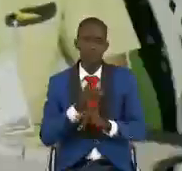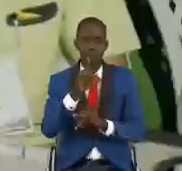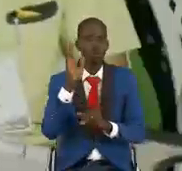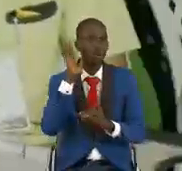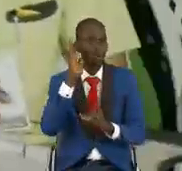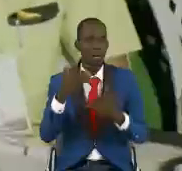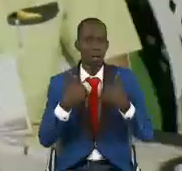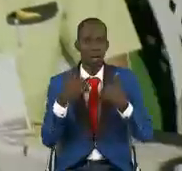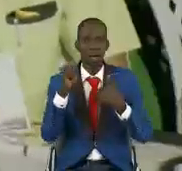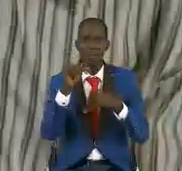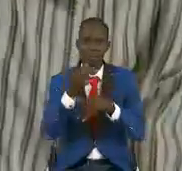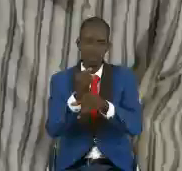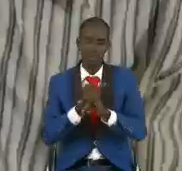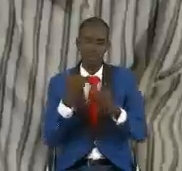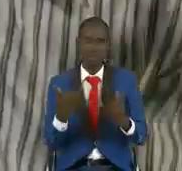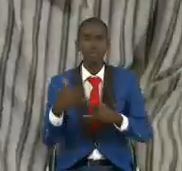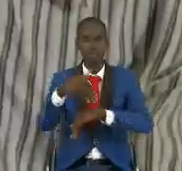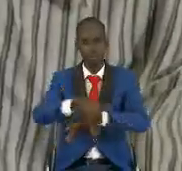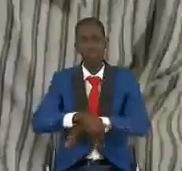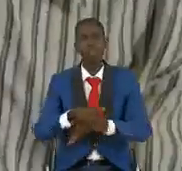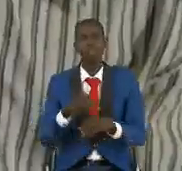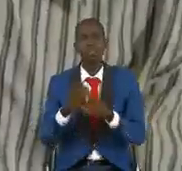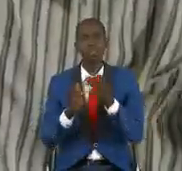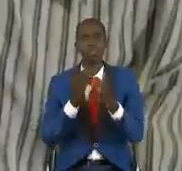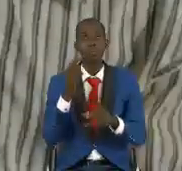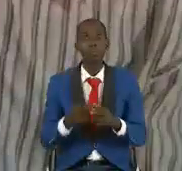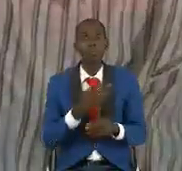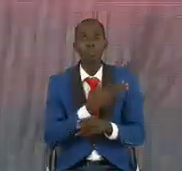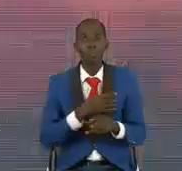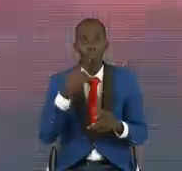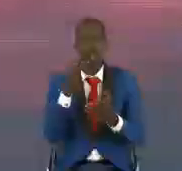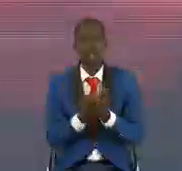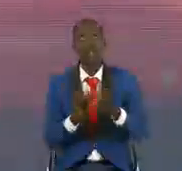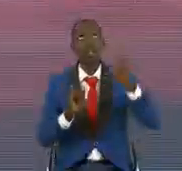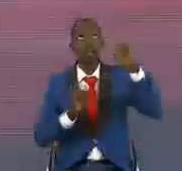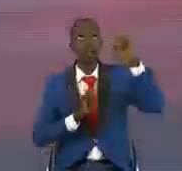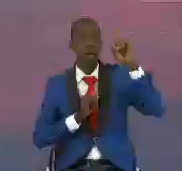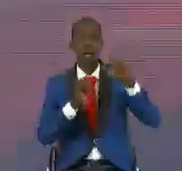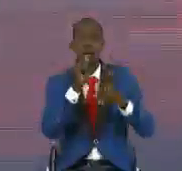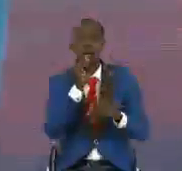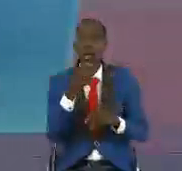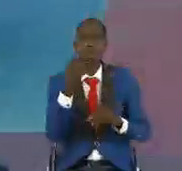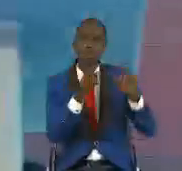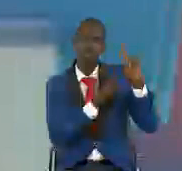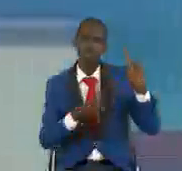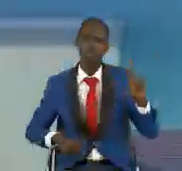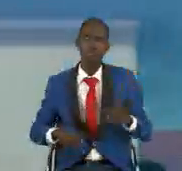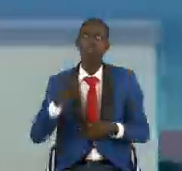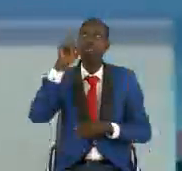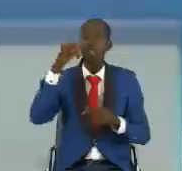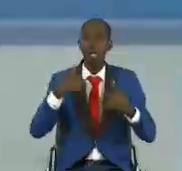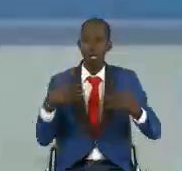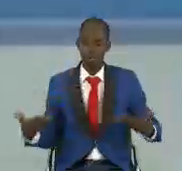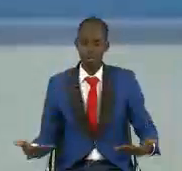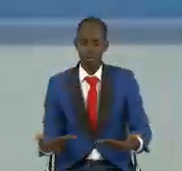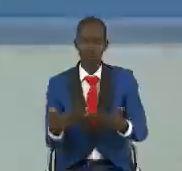said you have an inheritance tonight. And then he says, I am the Lord. He has introduced himself. I am the Lord,